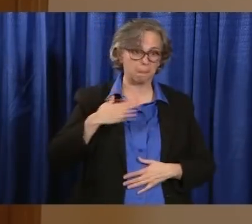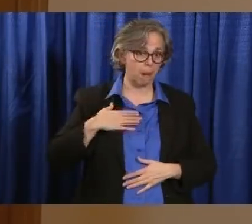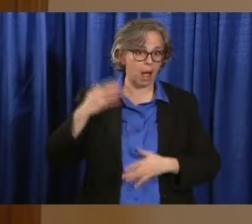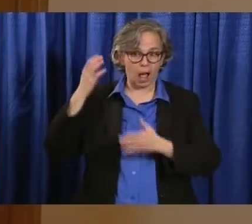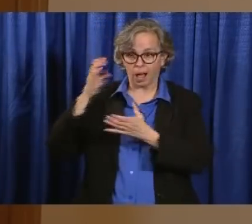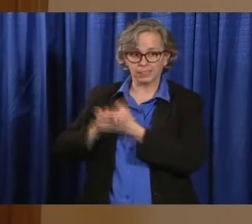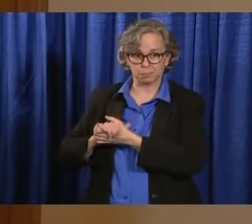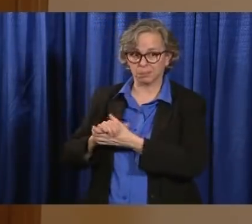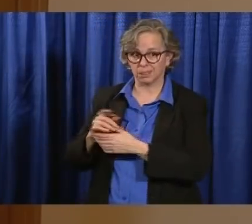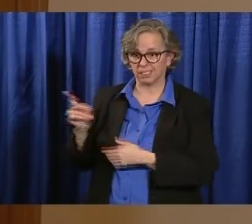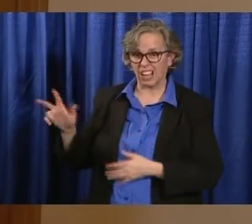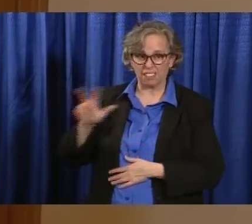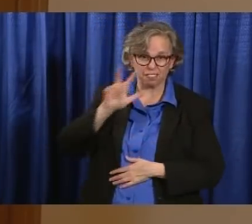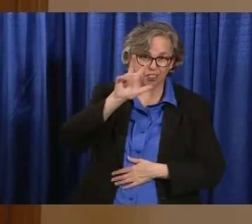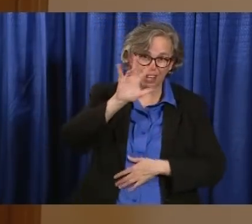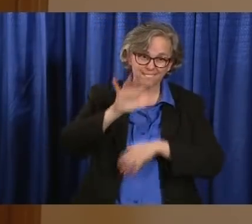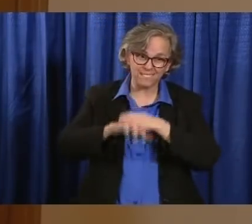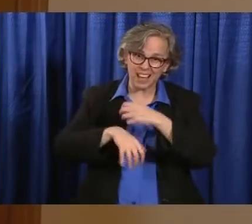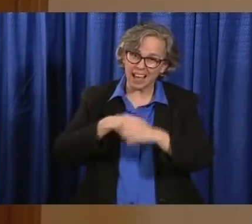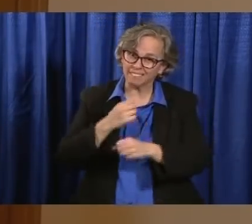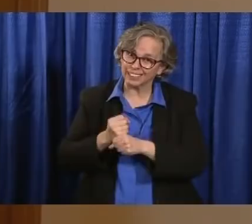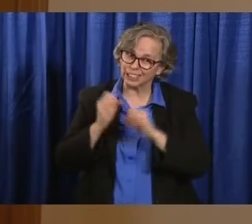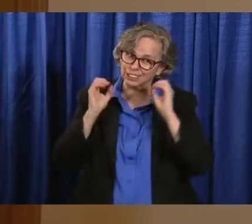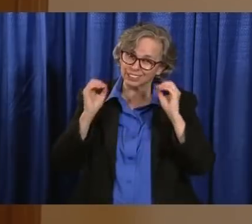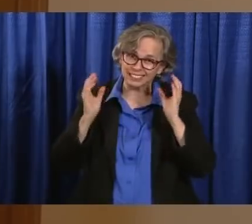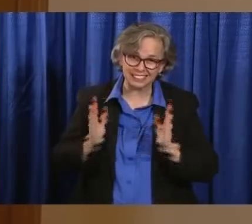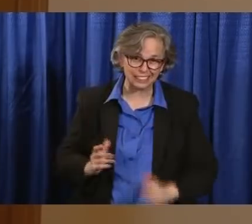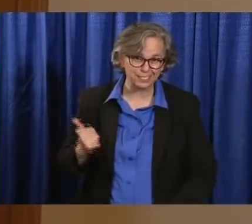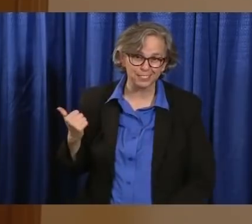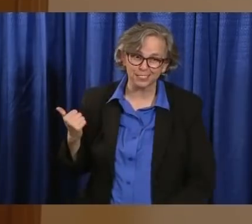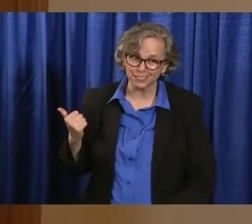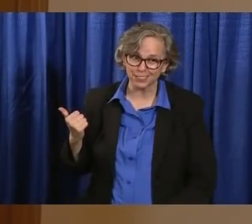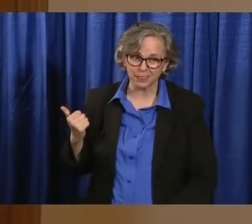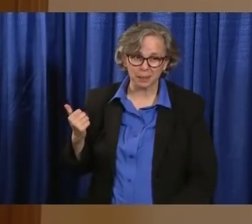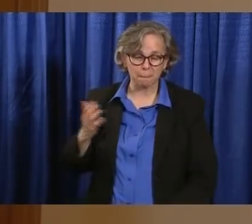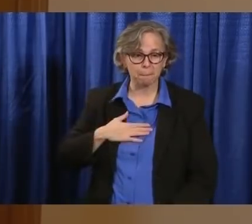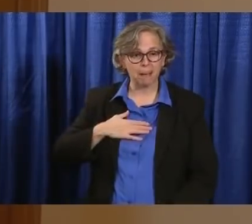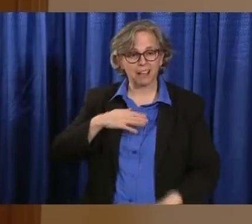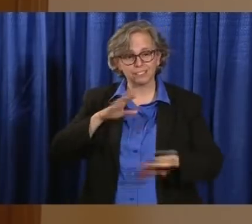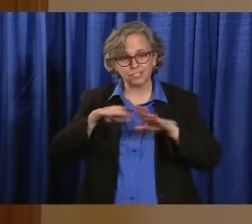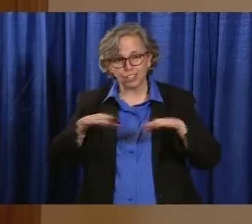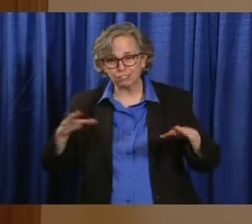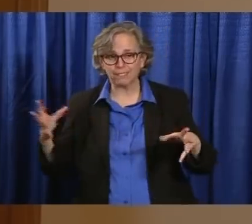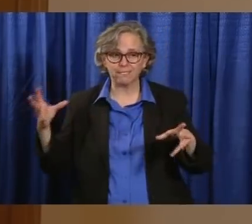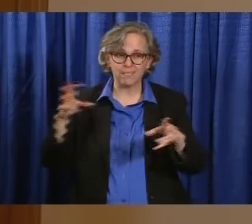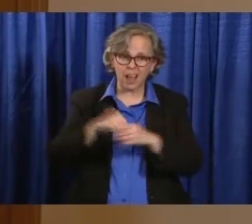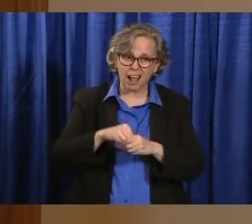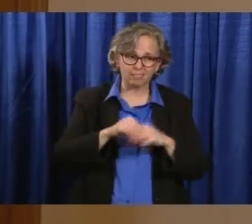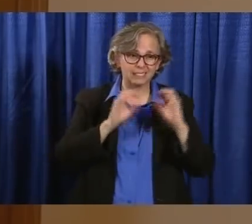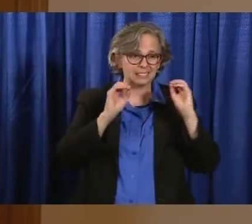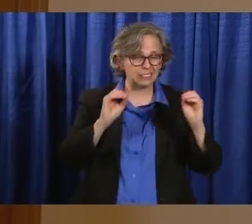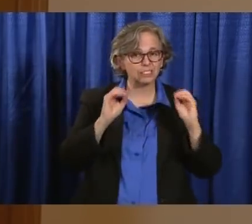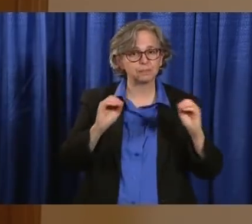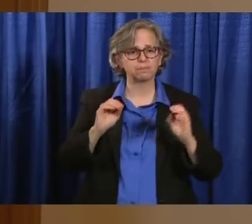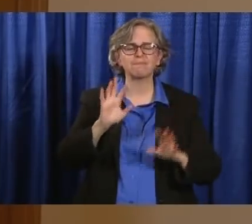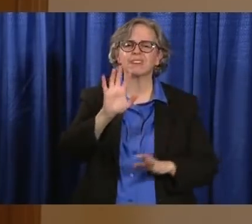level, two who are also teachers in Columbus, Carl and Kevin in middle school. I started to say something the other day. I didn't finish